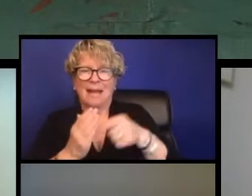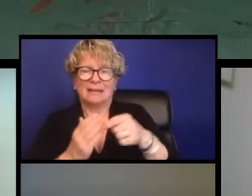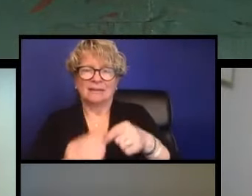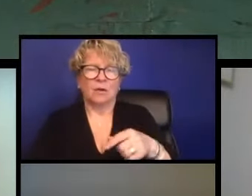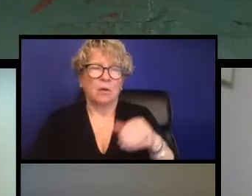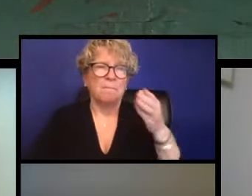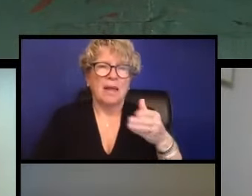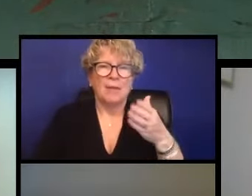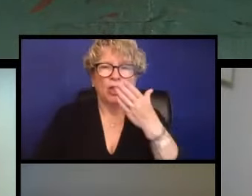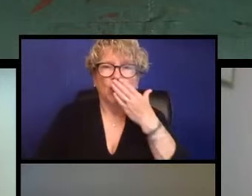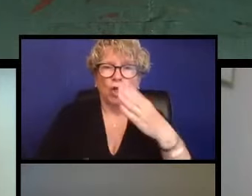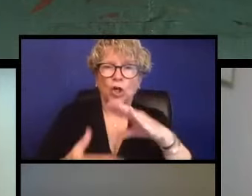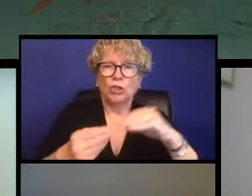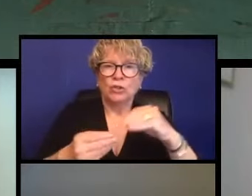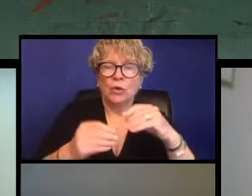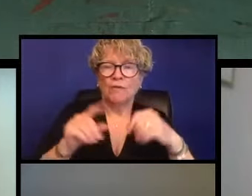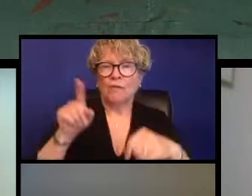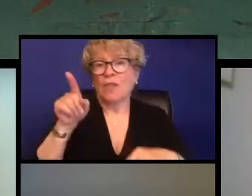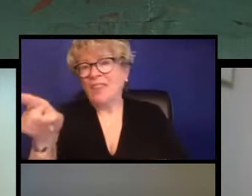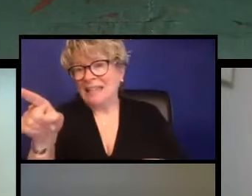BCS, but not for Anathema.